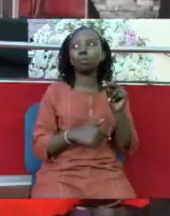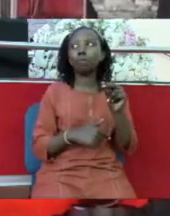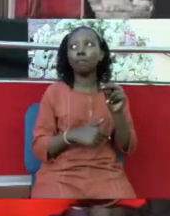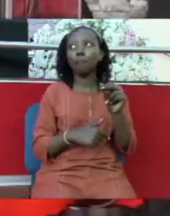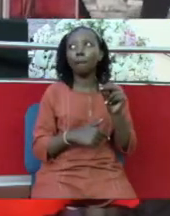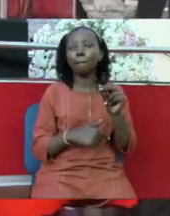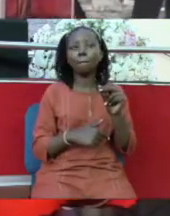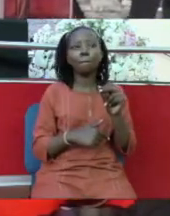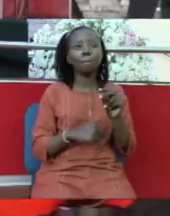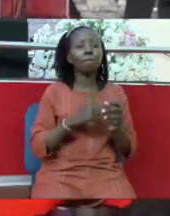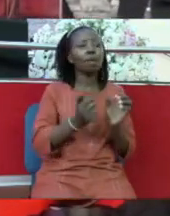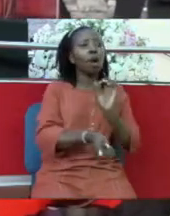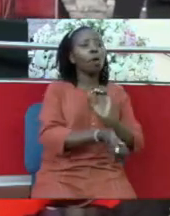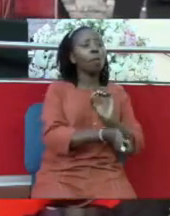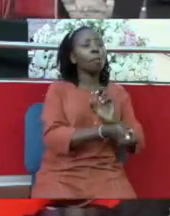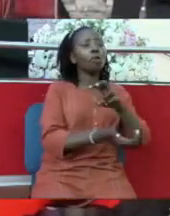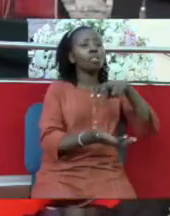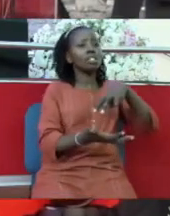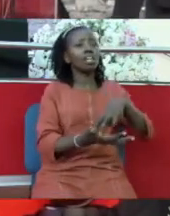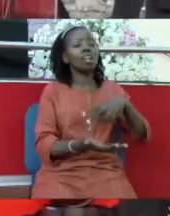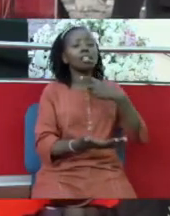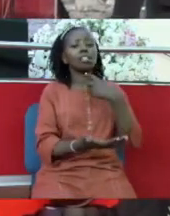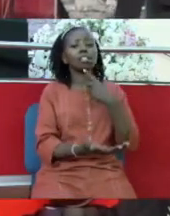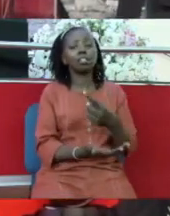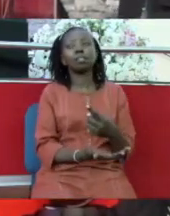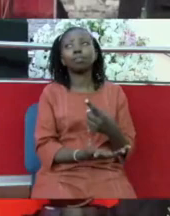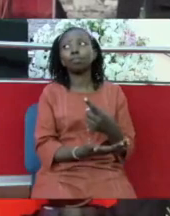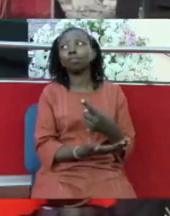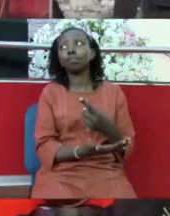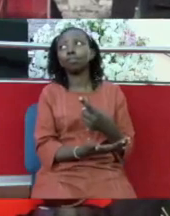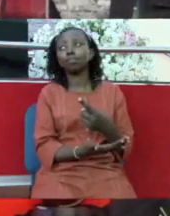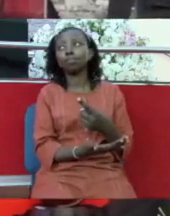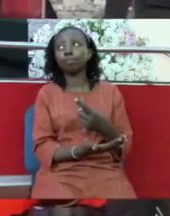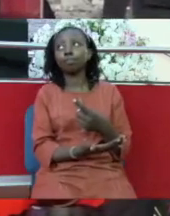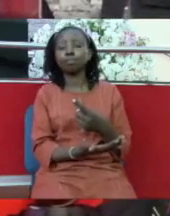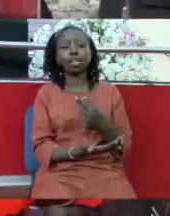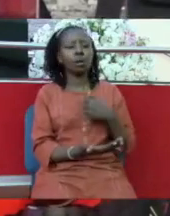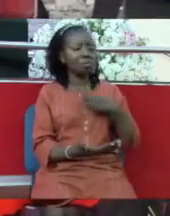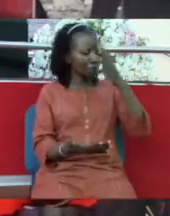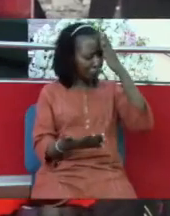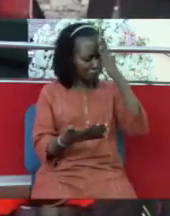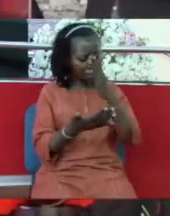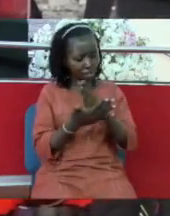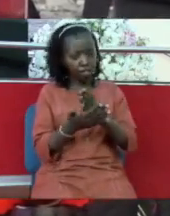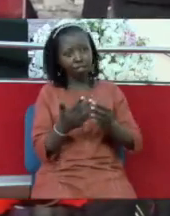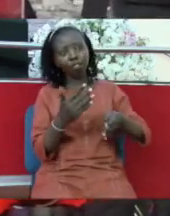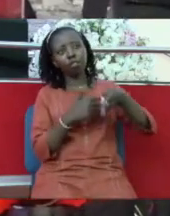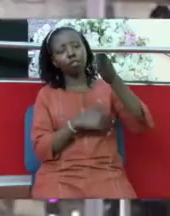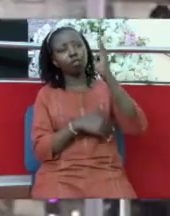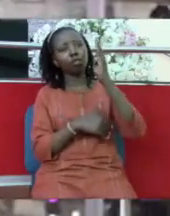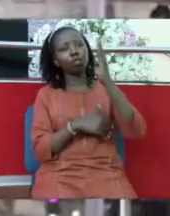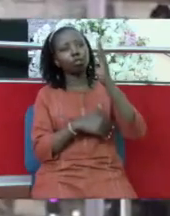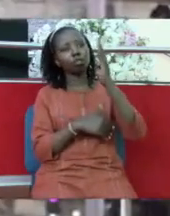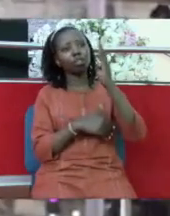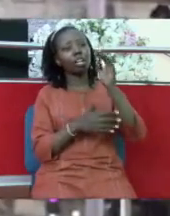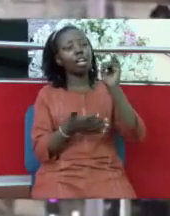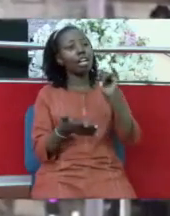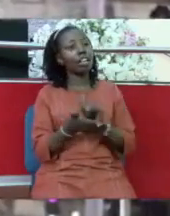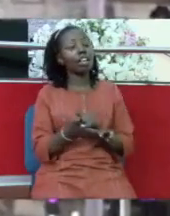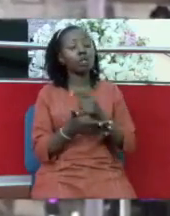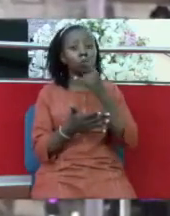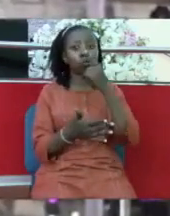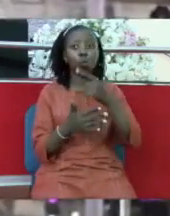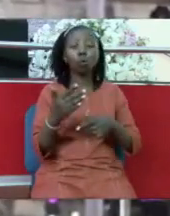he stood up and uttered these words, I believe God. And that is what Paul is telling us